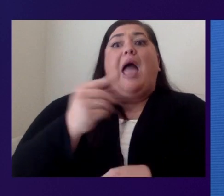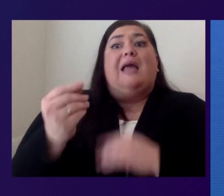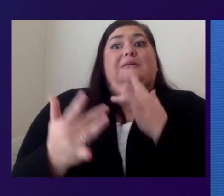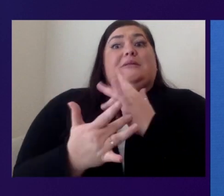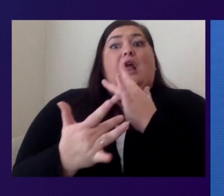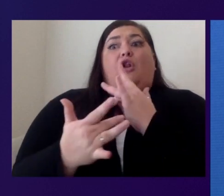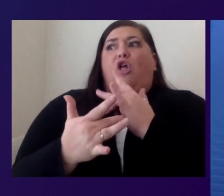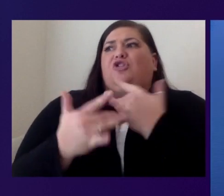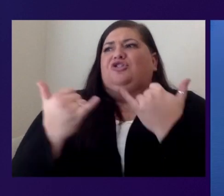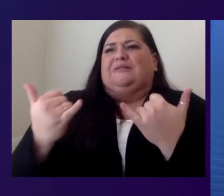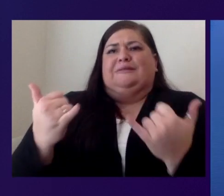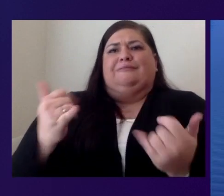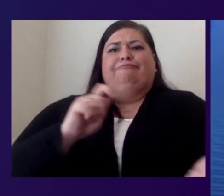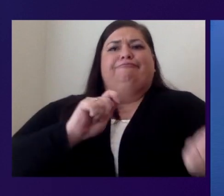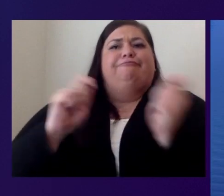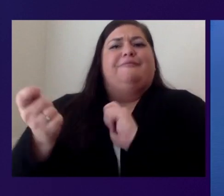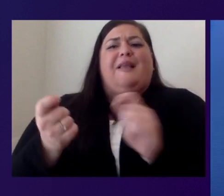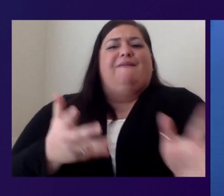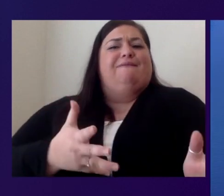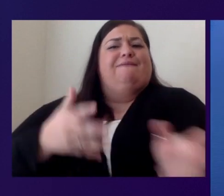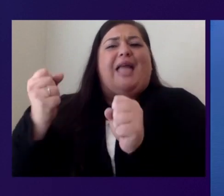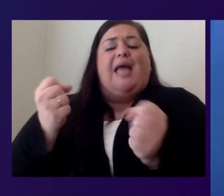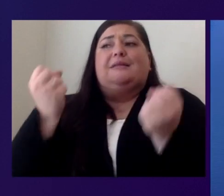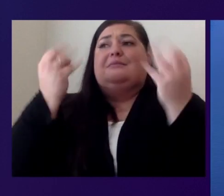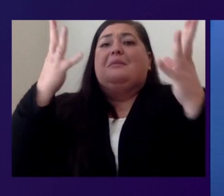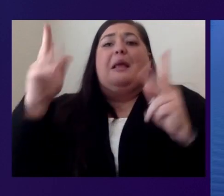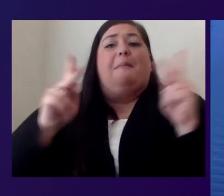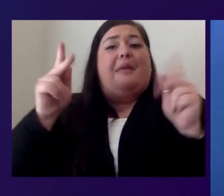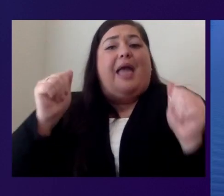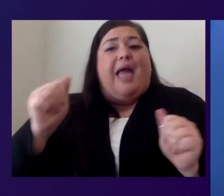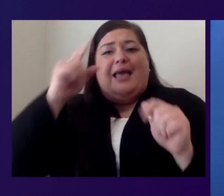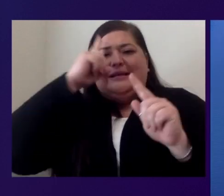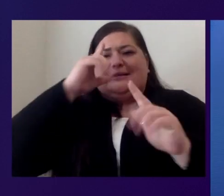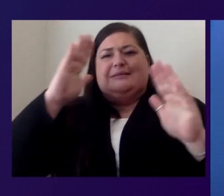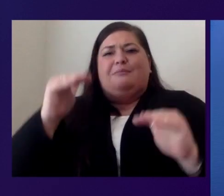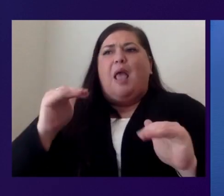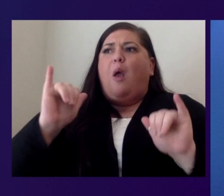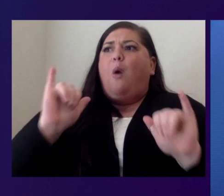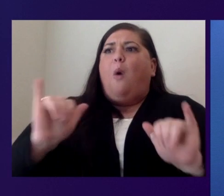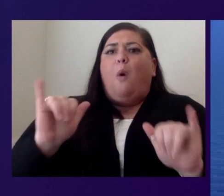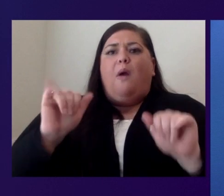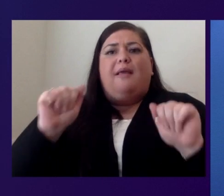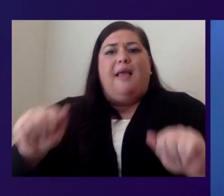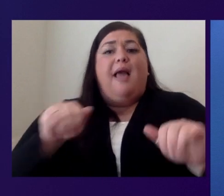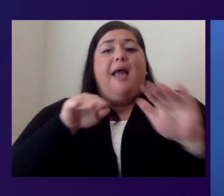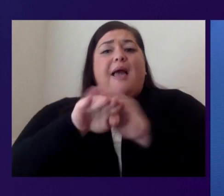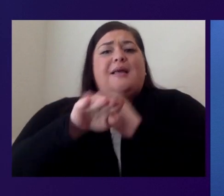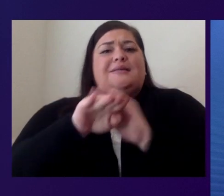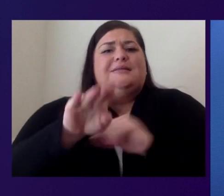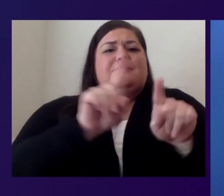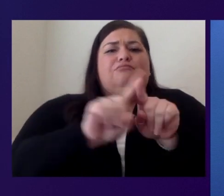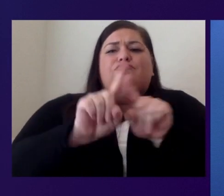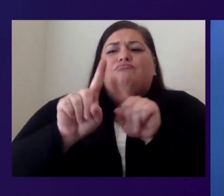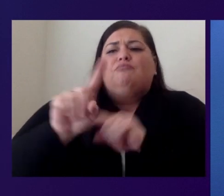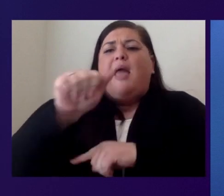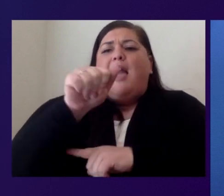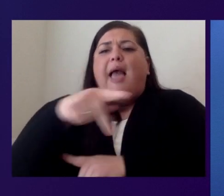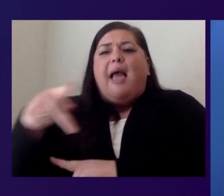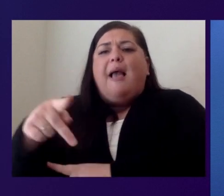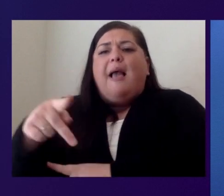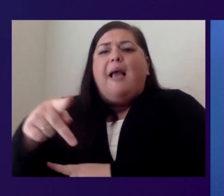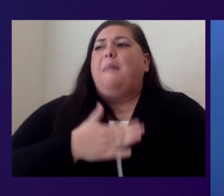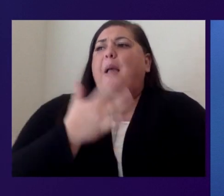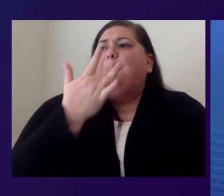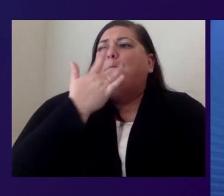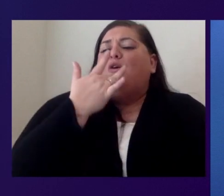rapidly, nowadays people are expecting, oh, okay, I can easily access my applications on my preferred operating